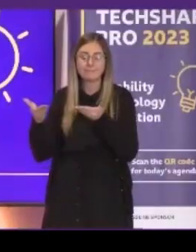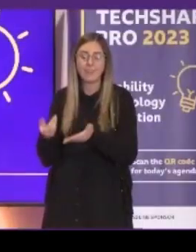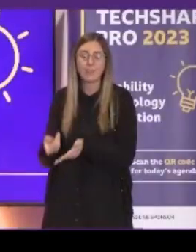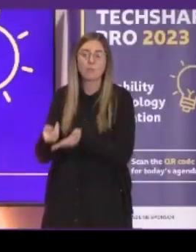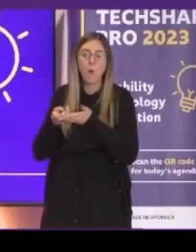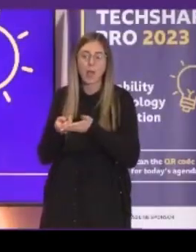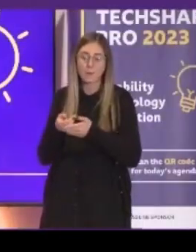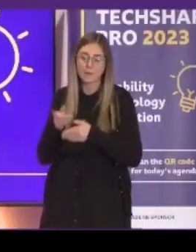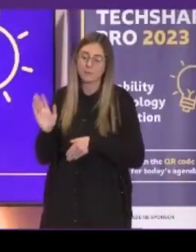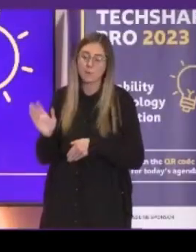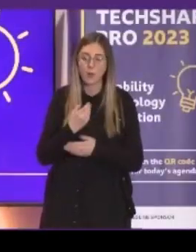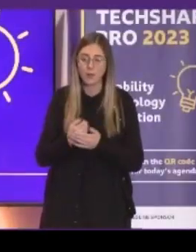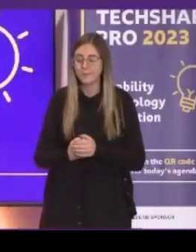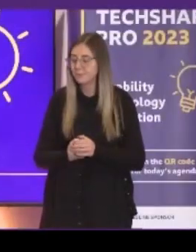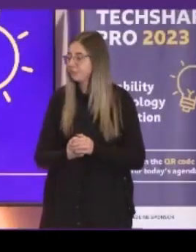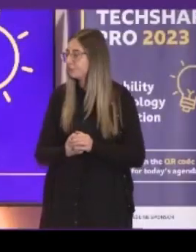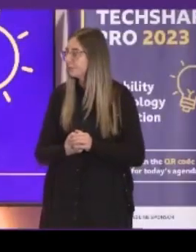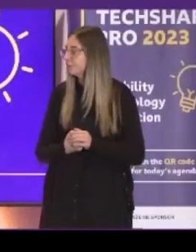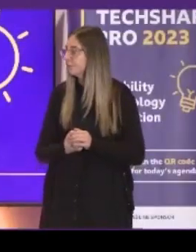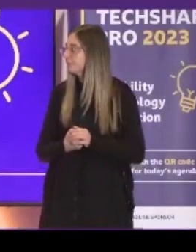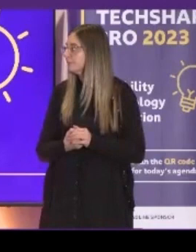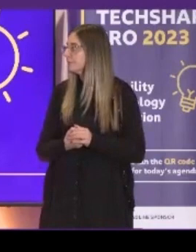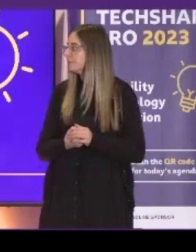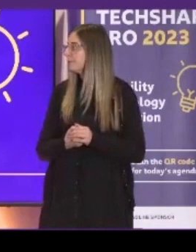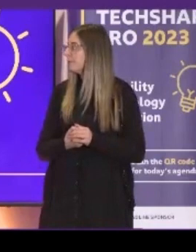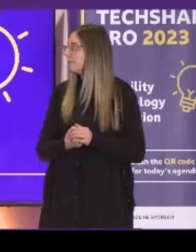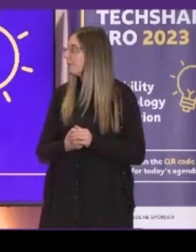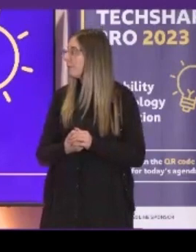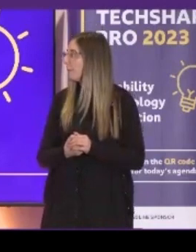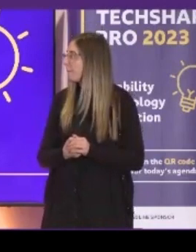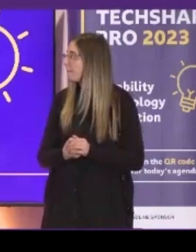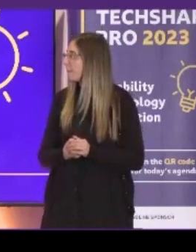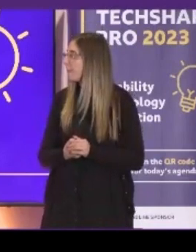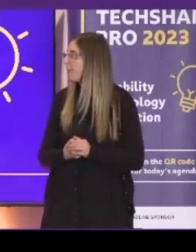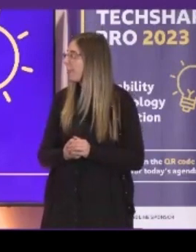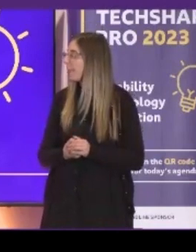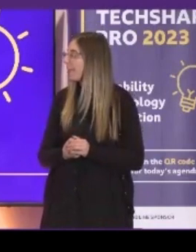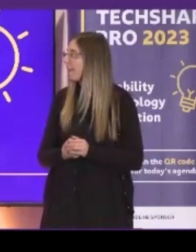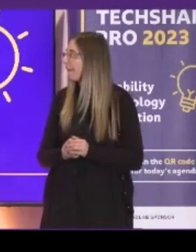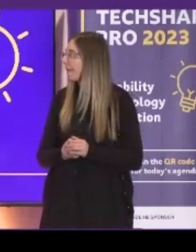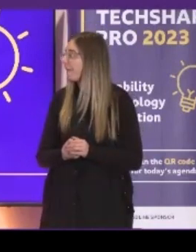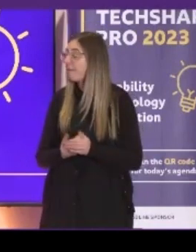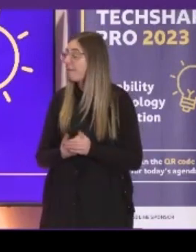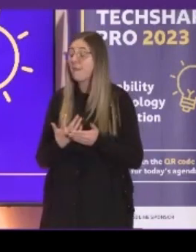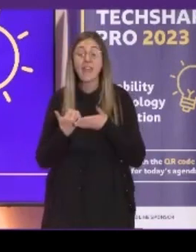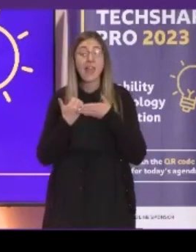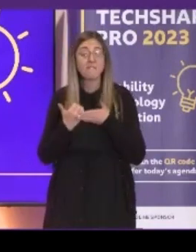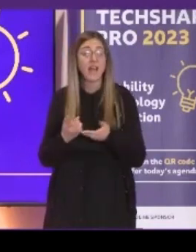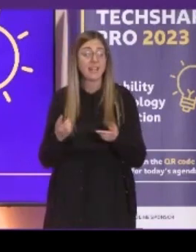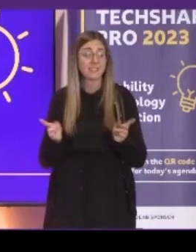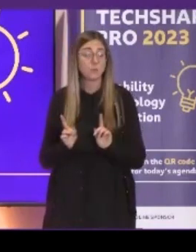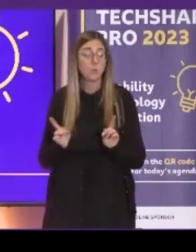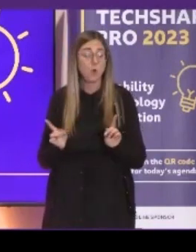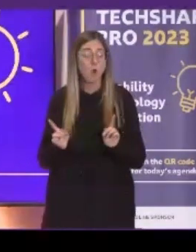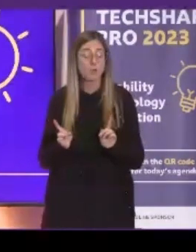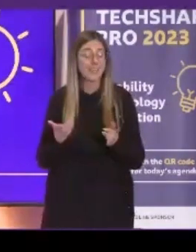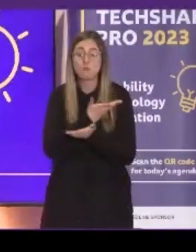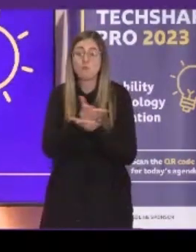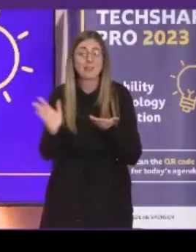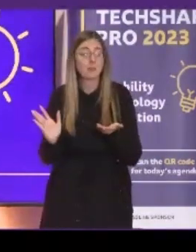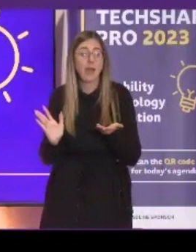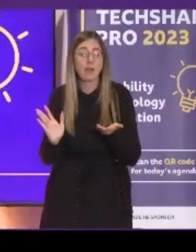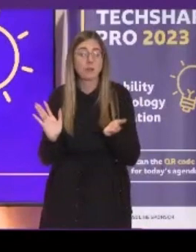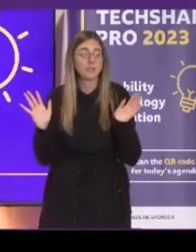by everyone. And the other advice I'd give to suppliers is be transparent